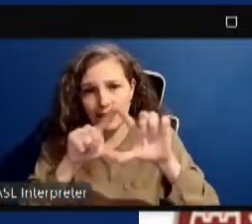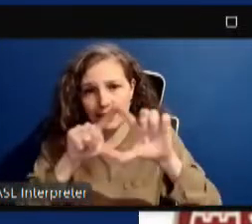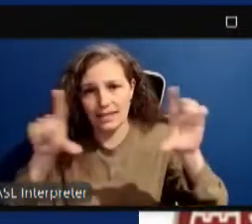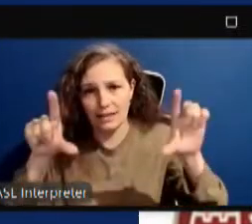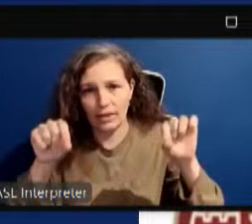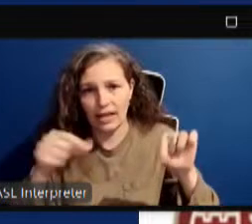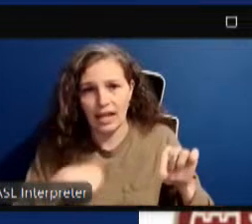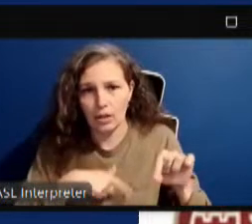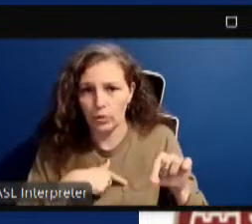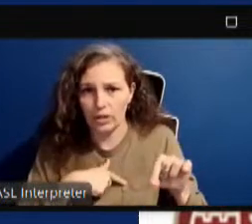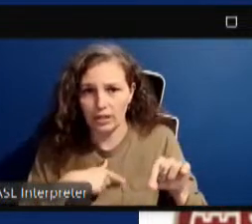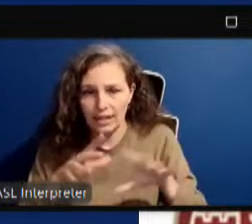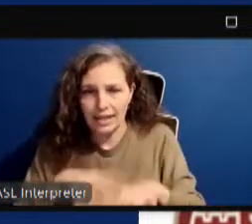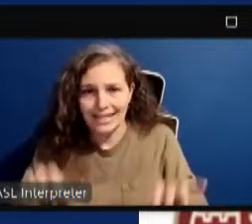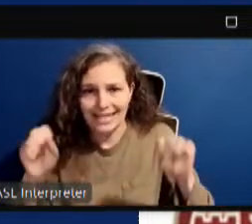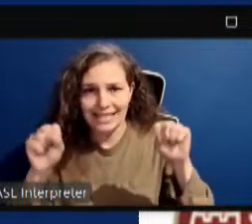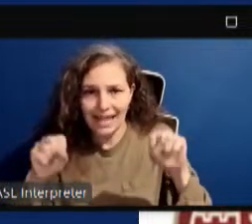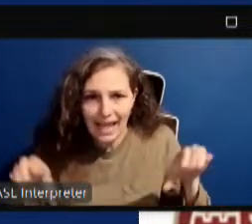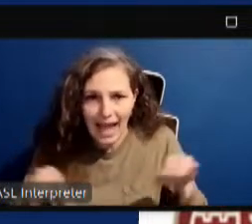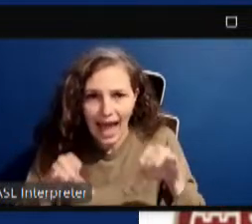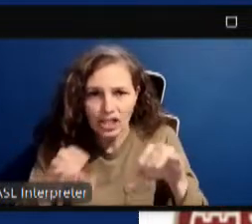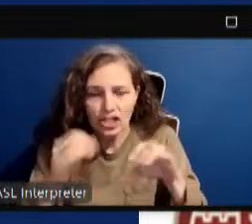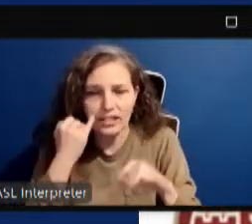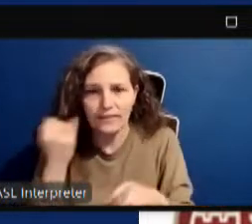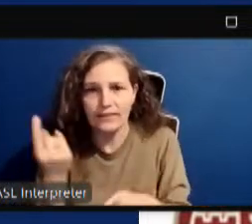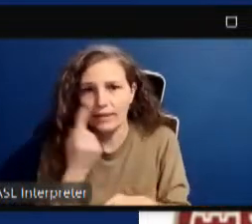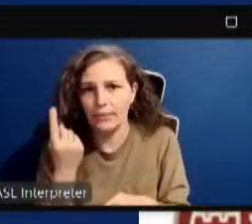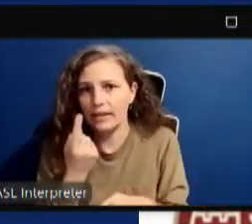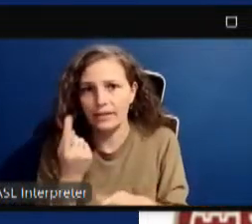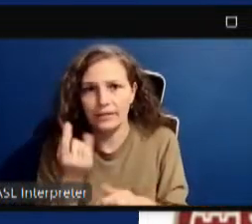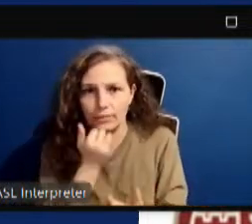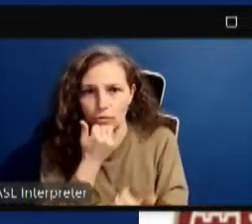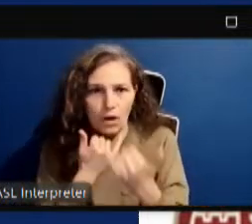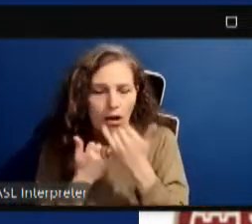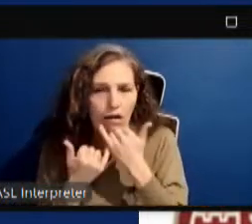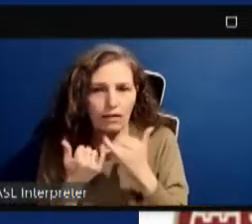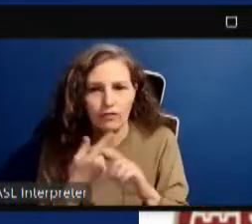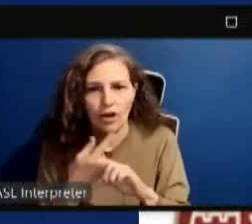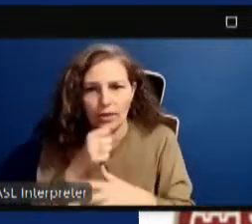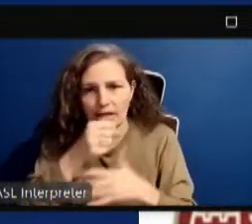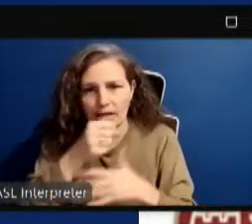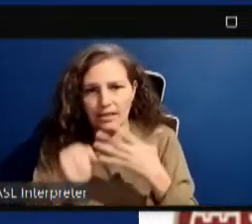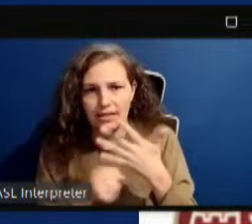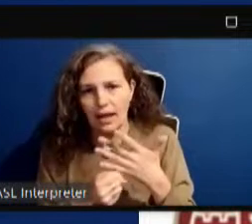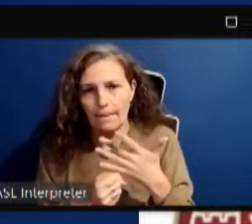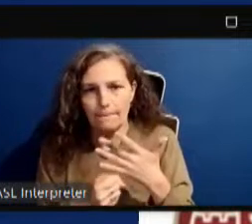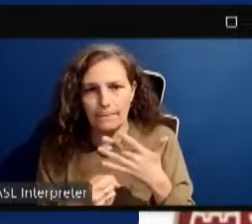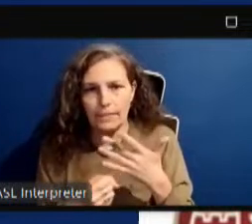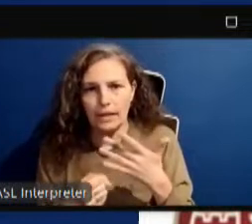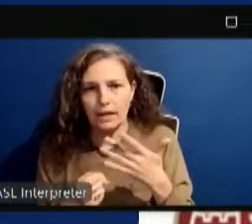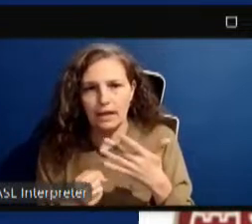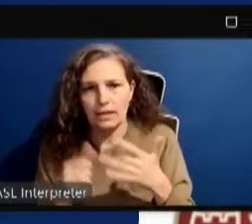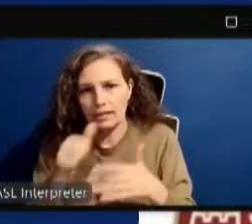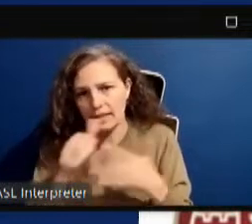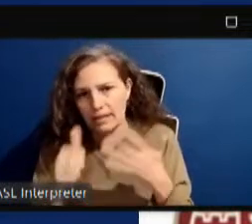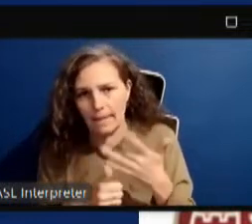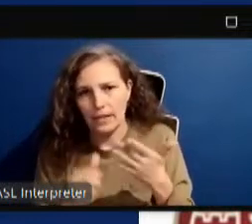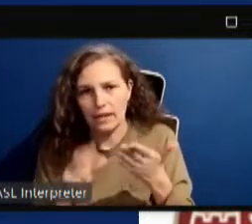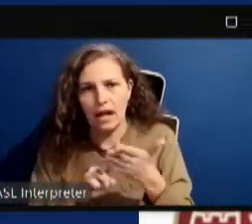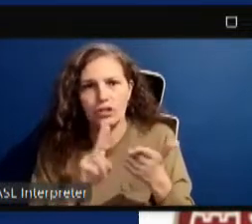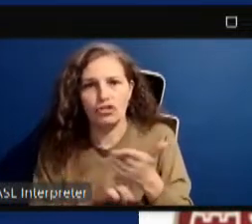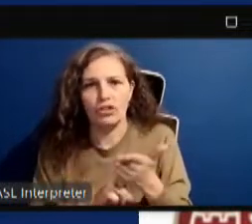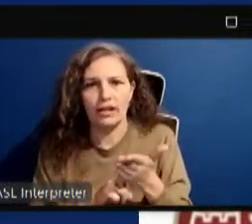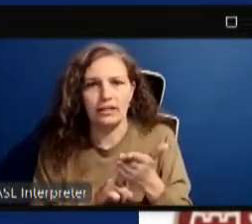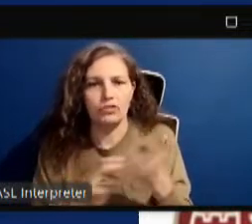swift action if it is one of our subcontracted trucks that is doing something that they're not